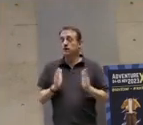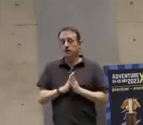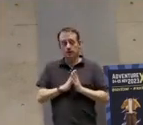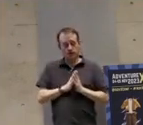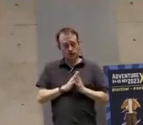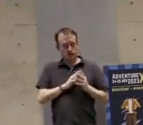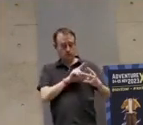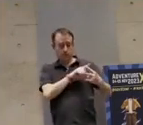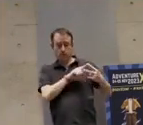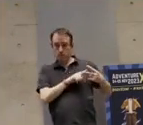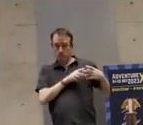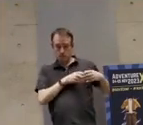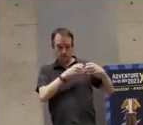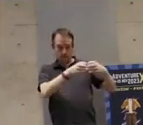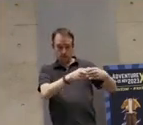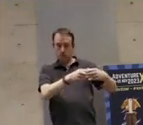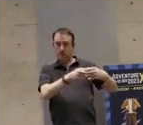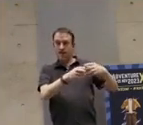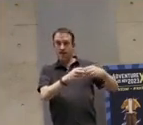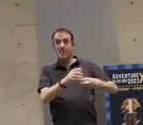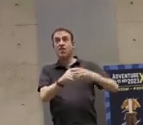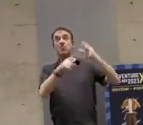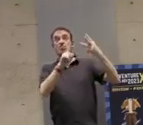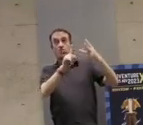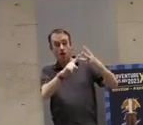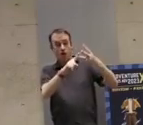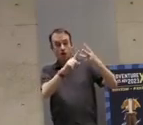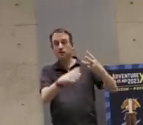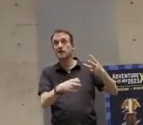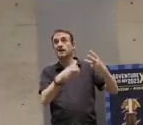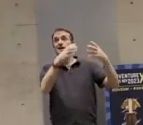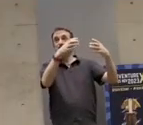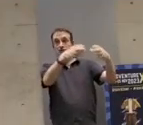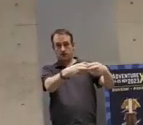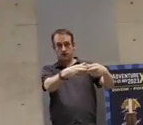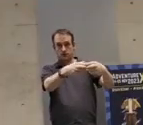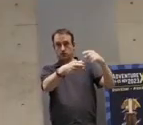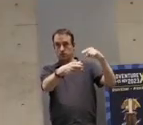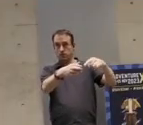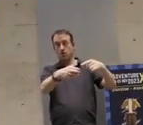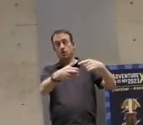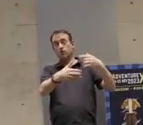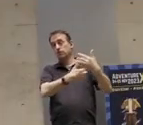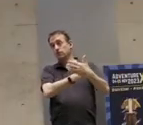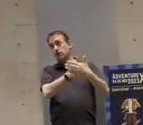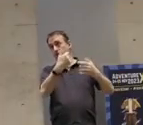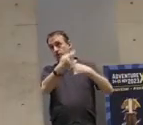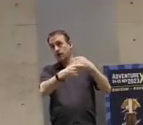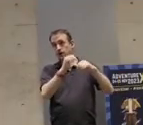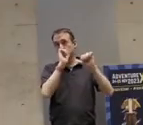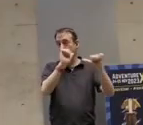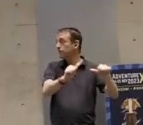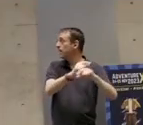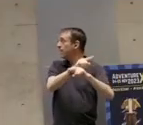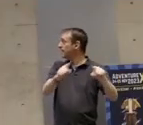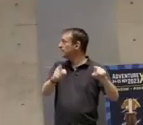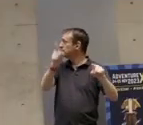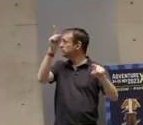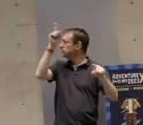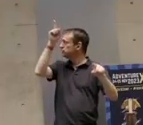those two groups. And then there's a third group to which we need to be eternally grateful, and that's Germans. Because...